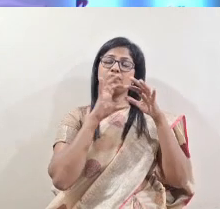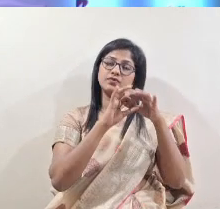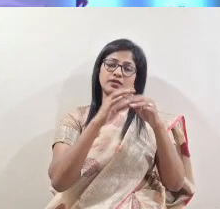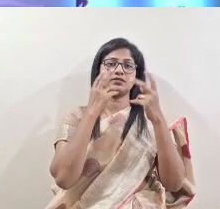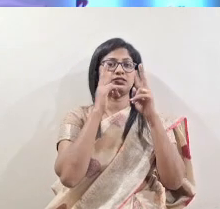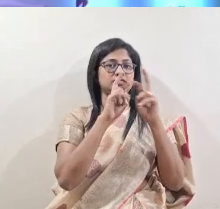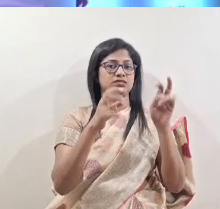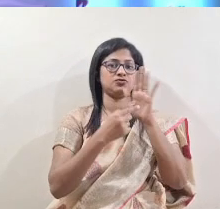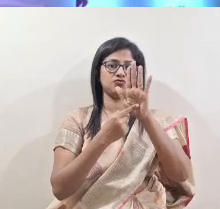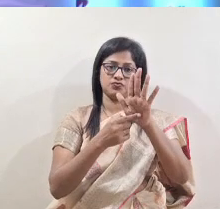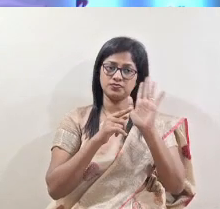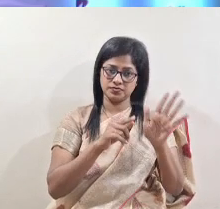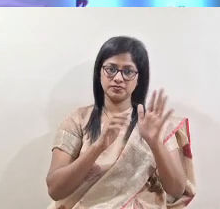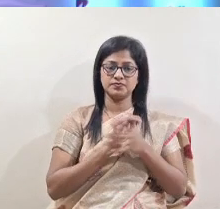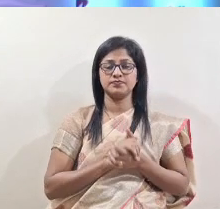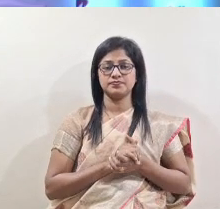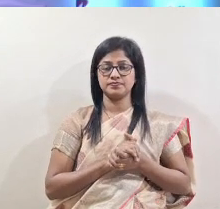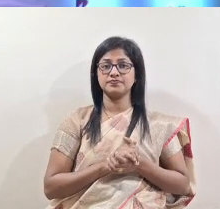what you're studying here.